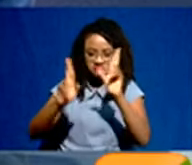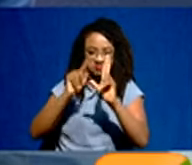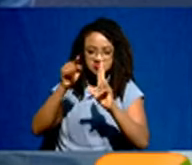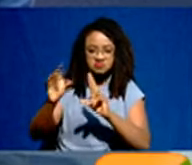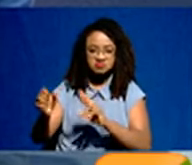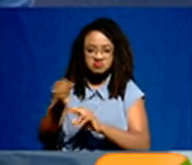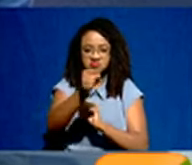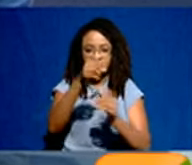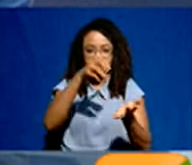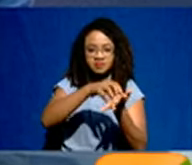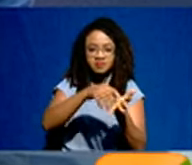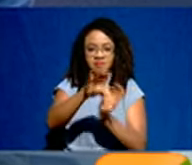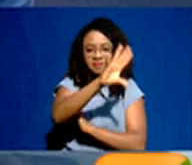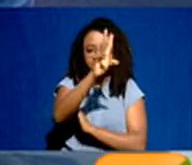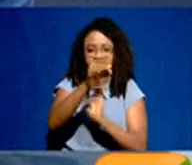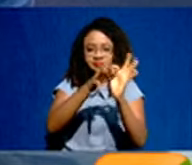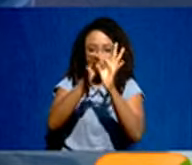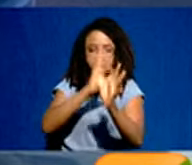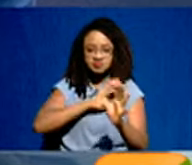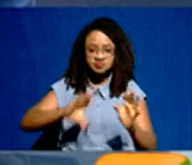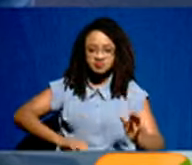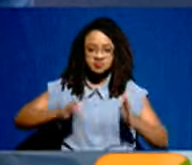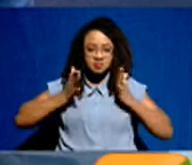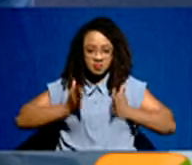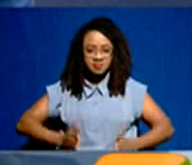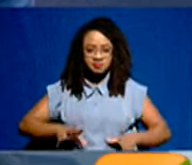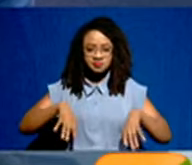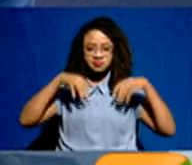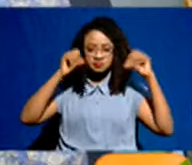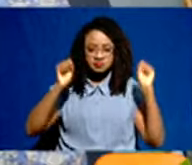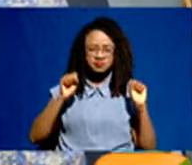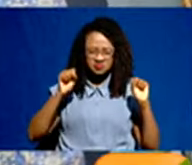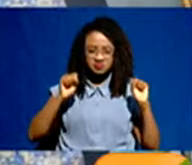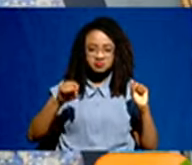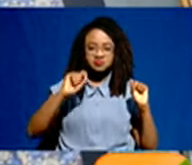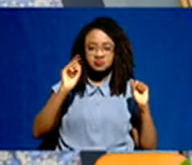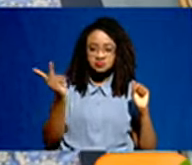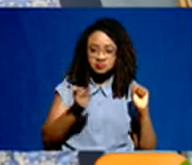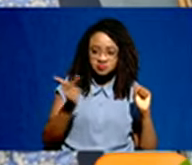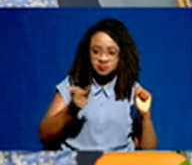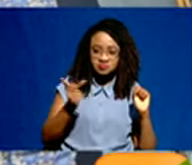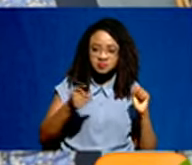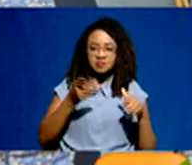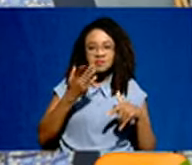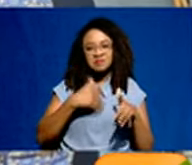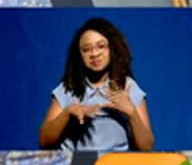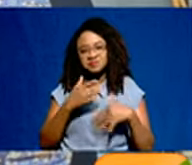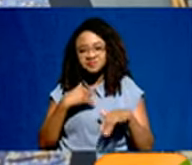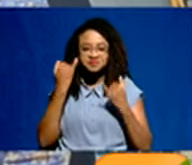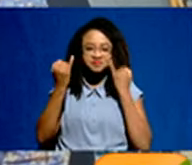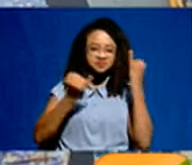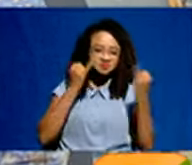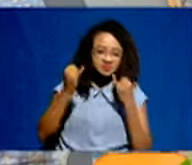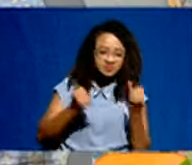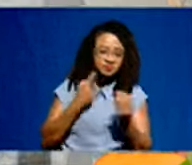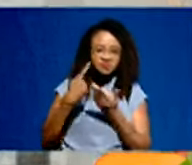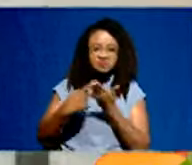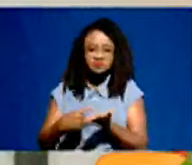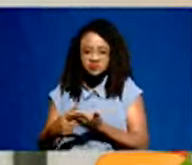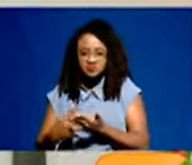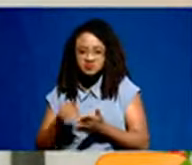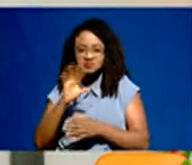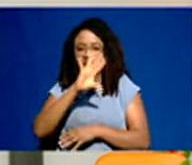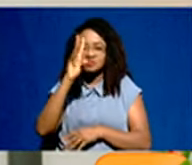for the position of African Union Commission Chair. Kuria and Raila are said to have shared perspectives on various